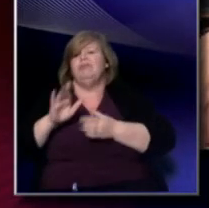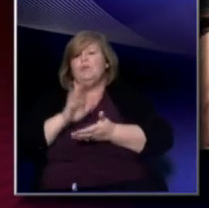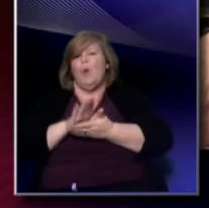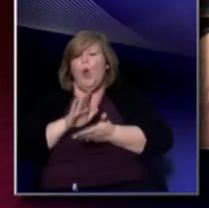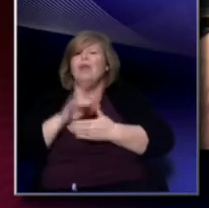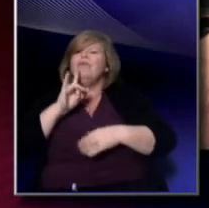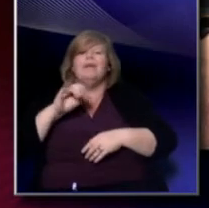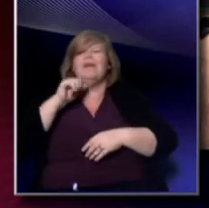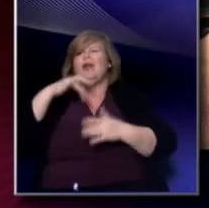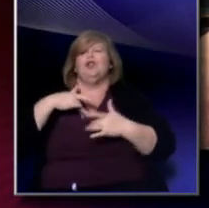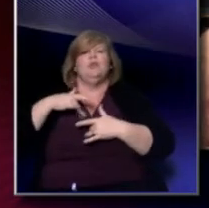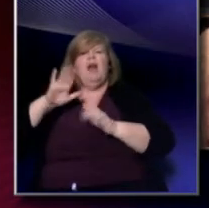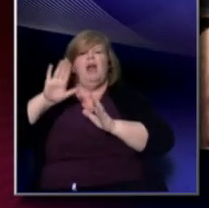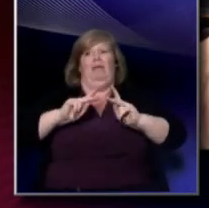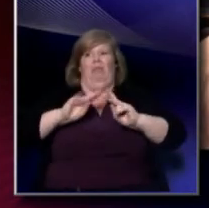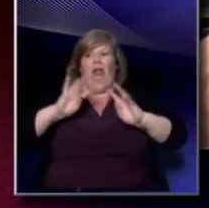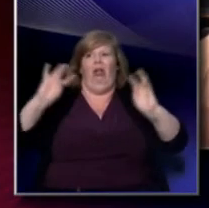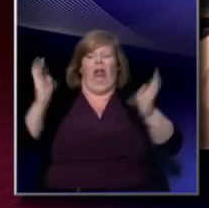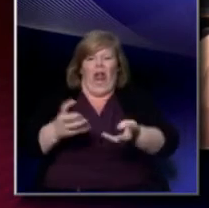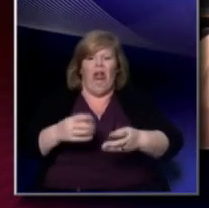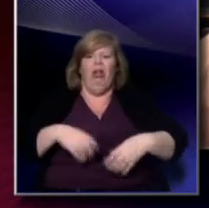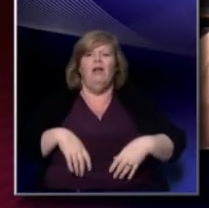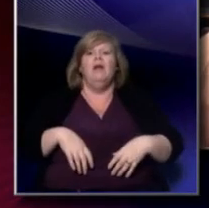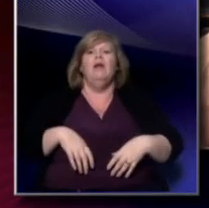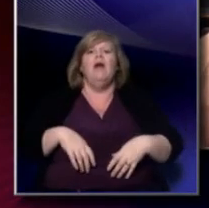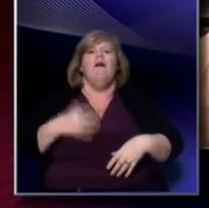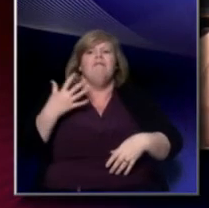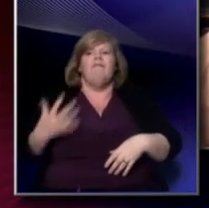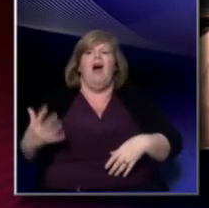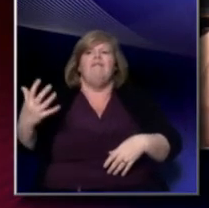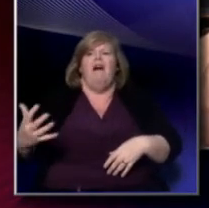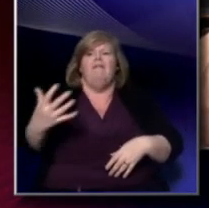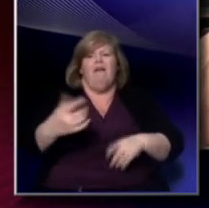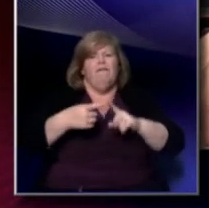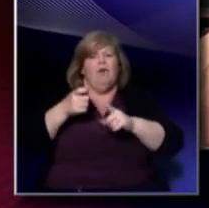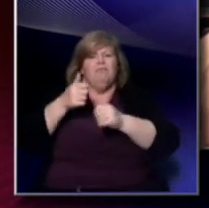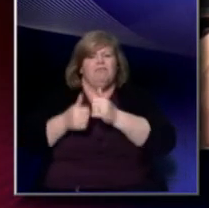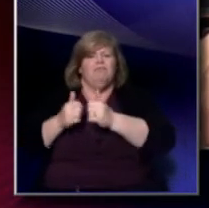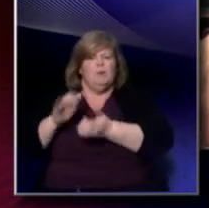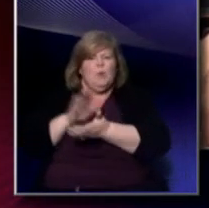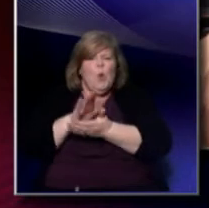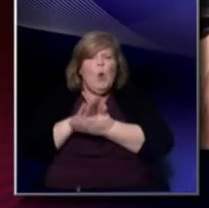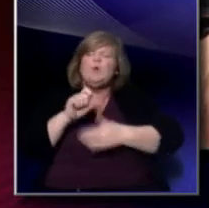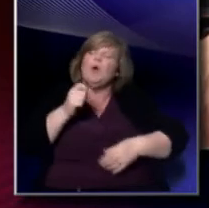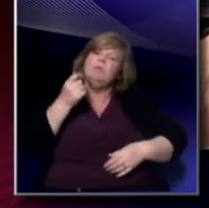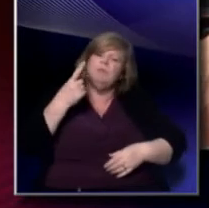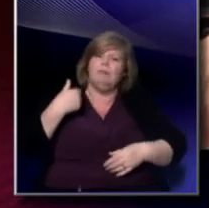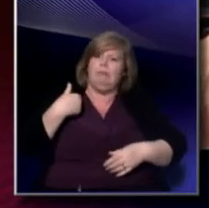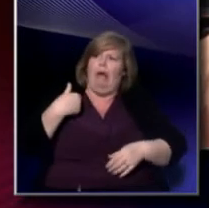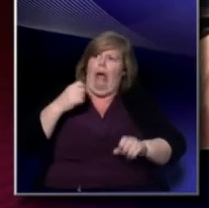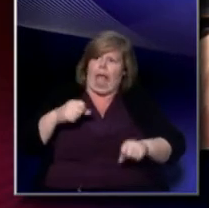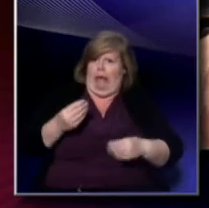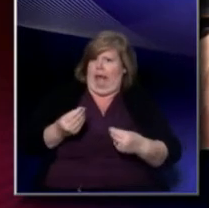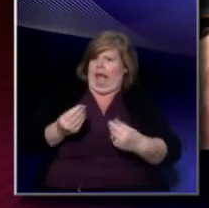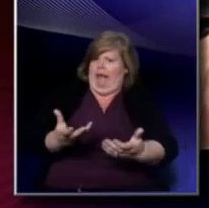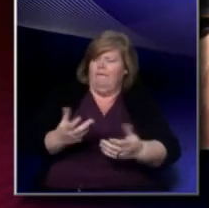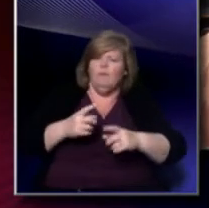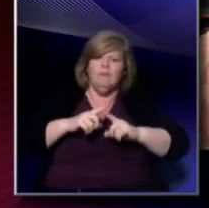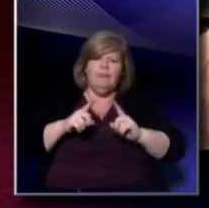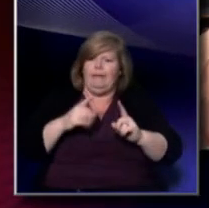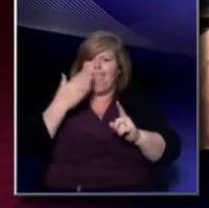about ASDB per school. Uh-huh. So I can get you that information. I don't have that off the top of my